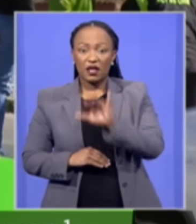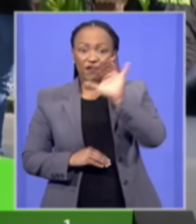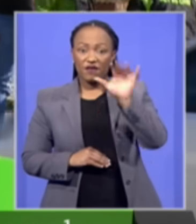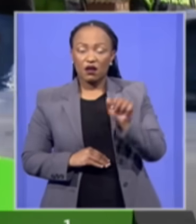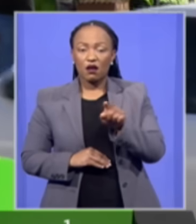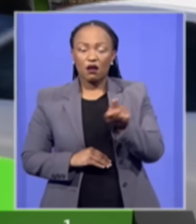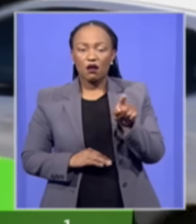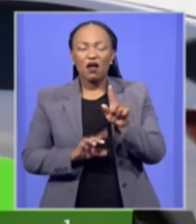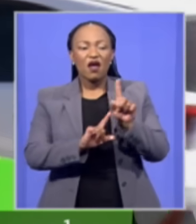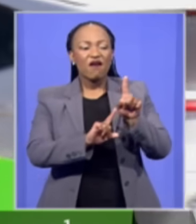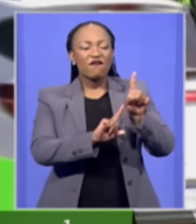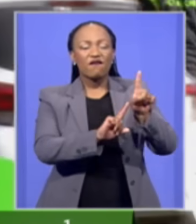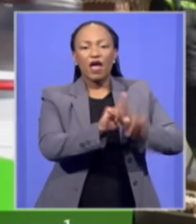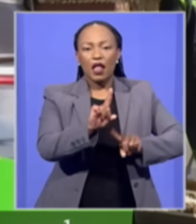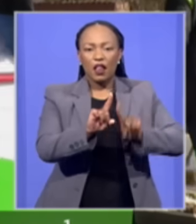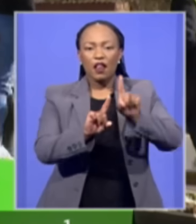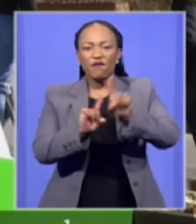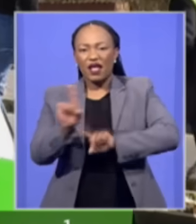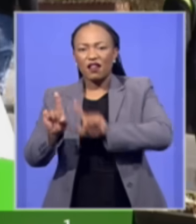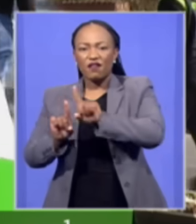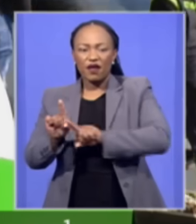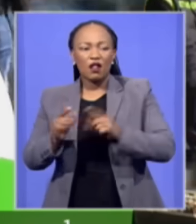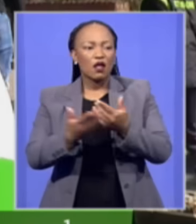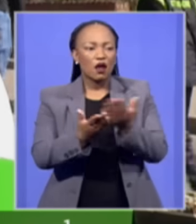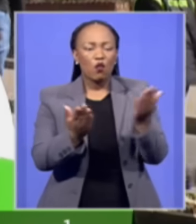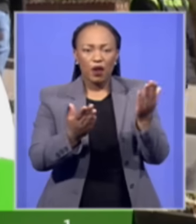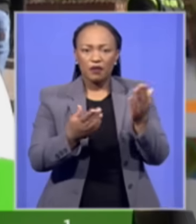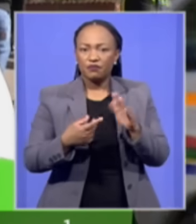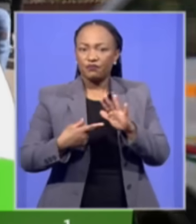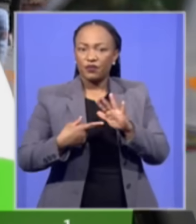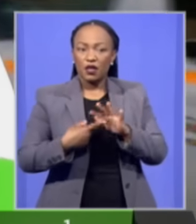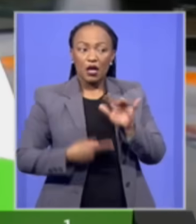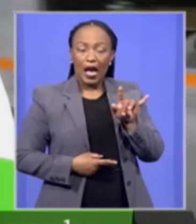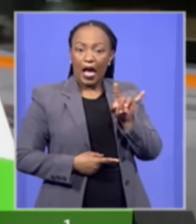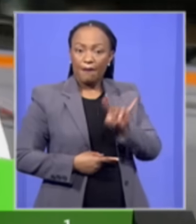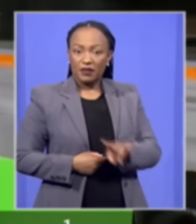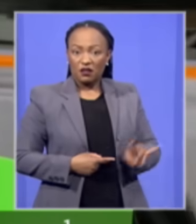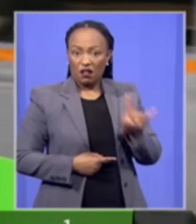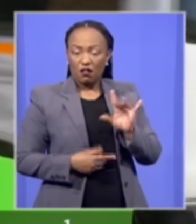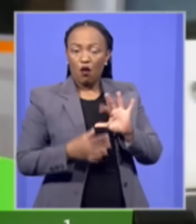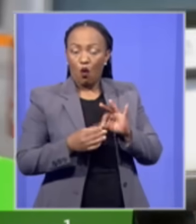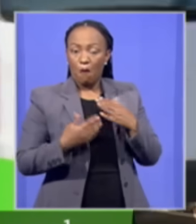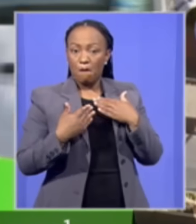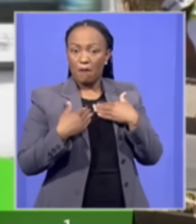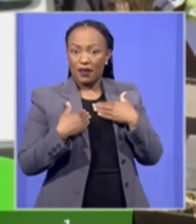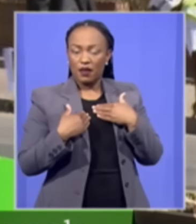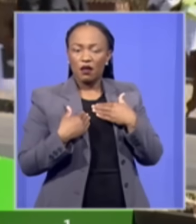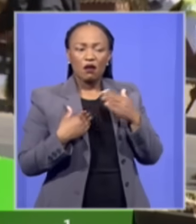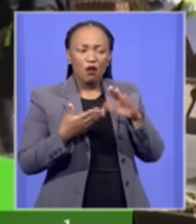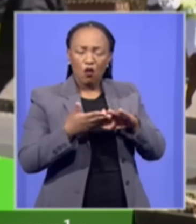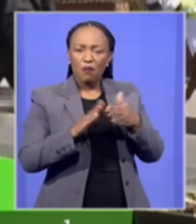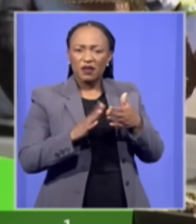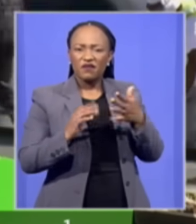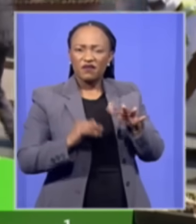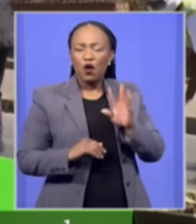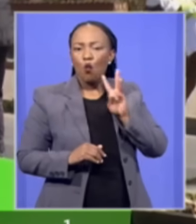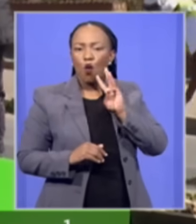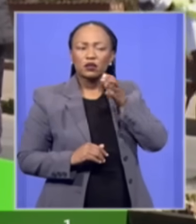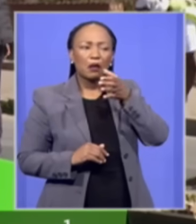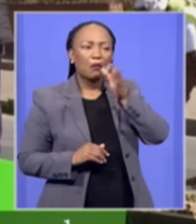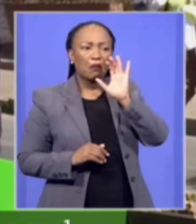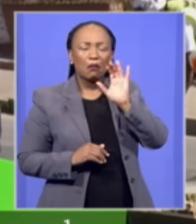failure are everywhere. In Amanskraal, where I come from, residents were left to drink contaminated water while